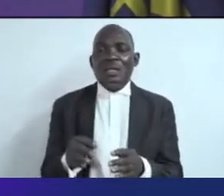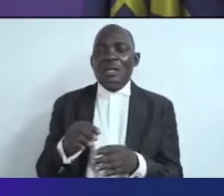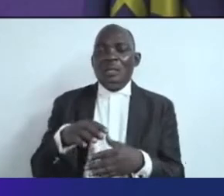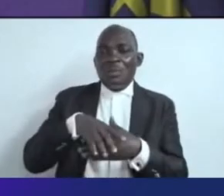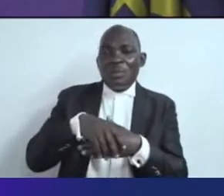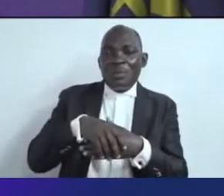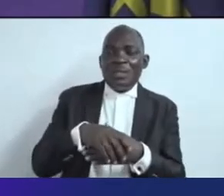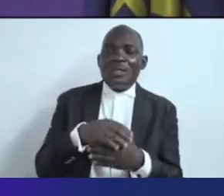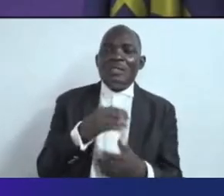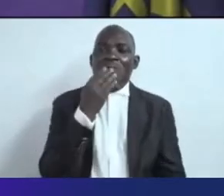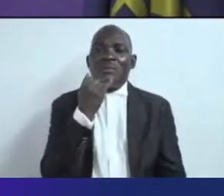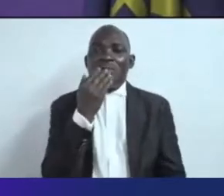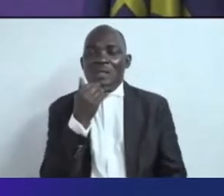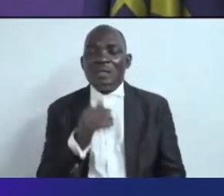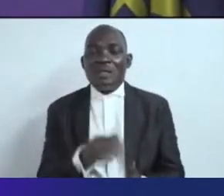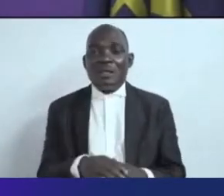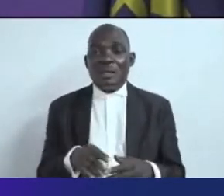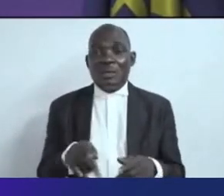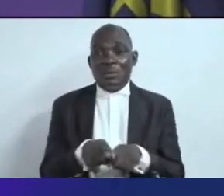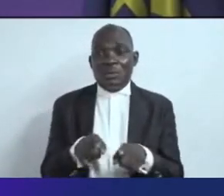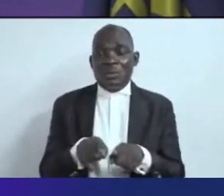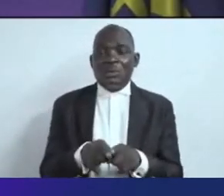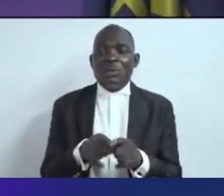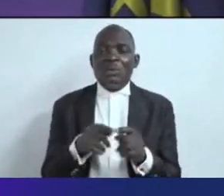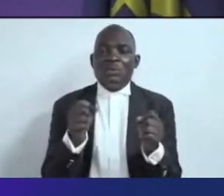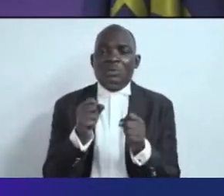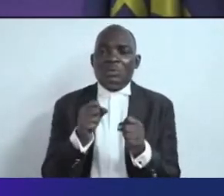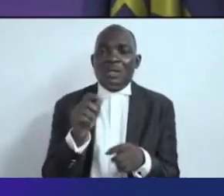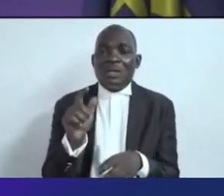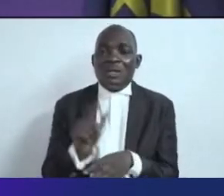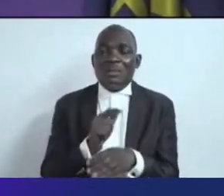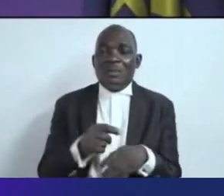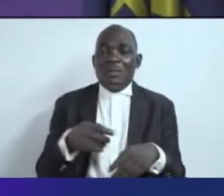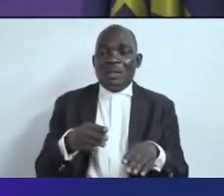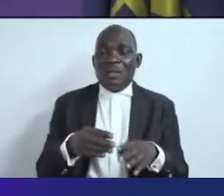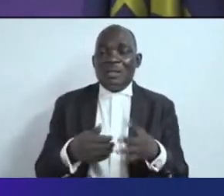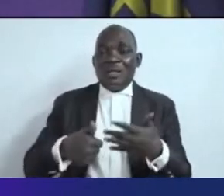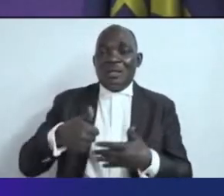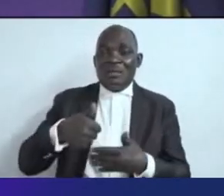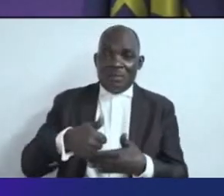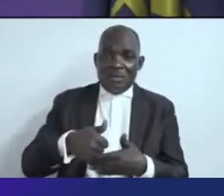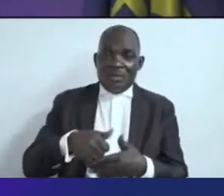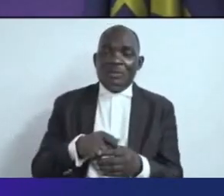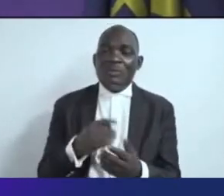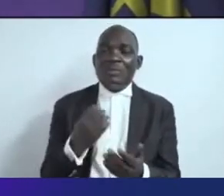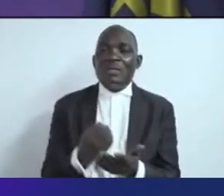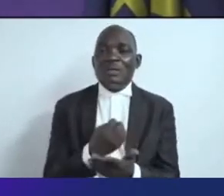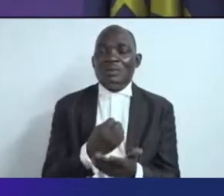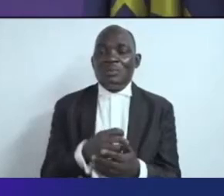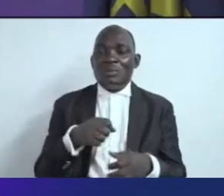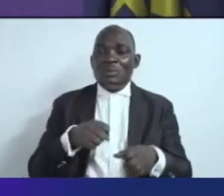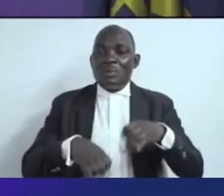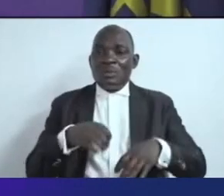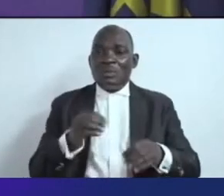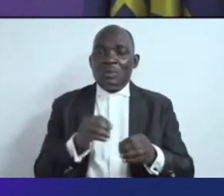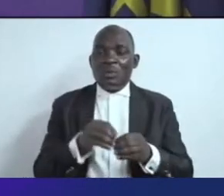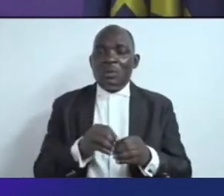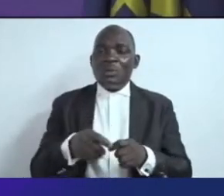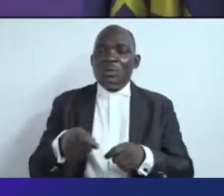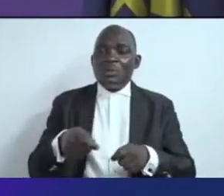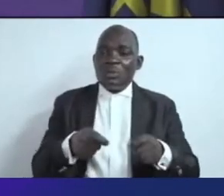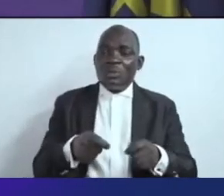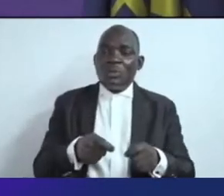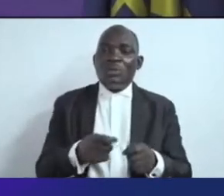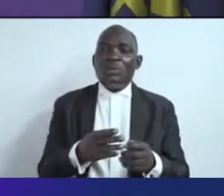sugar. In addition, cooling labor markets in advanced economies have contributed to moderation in